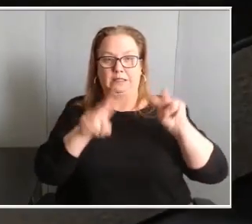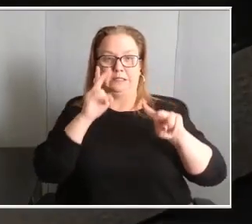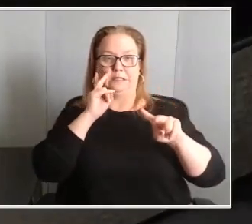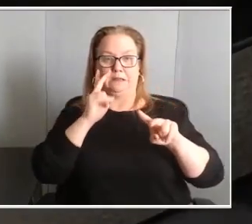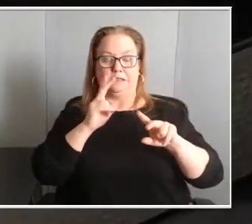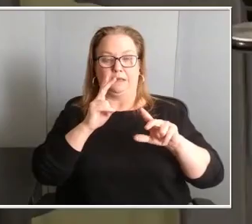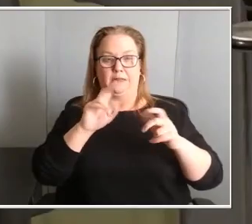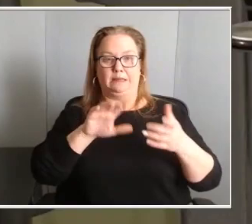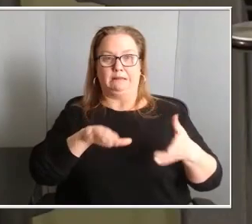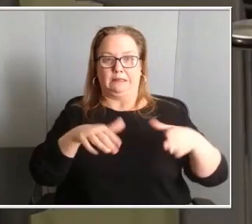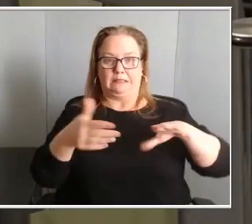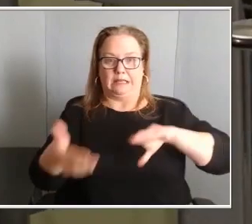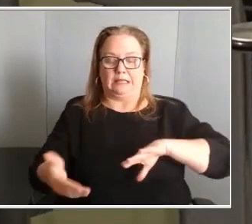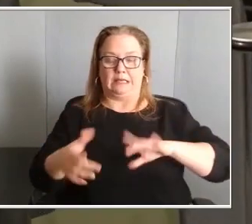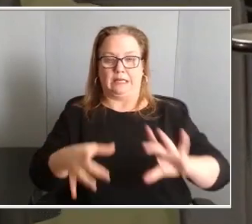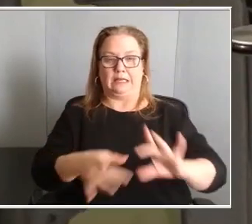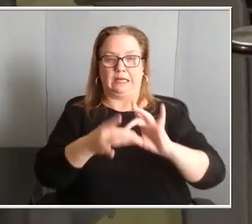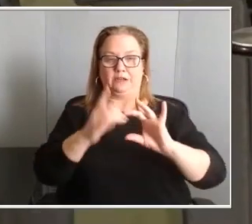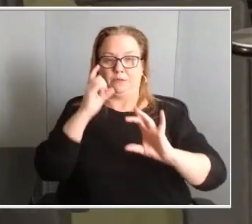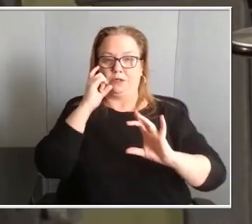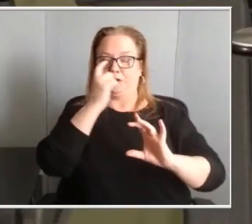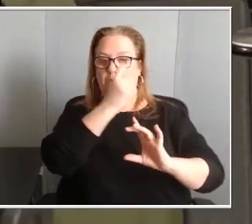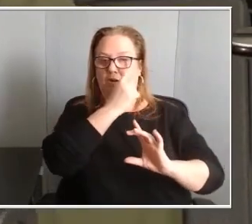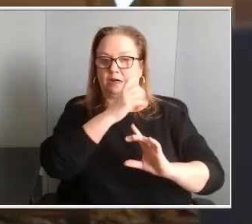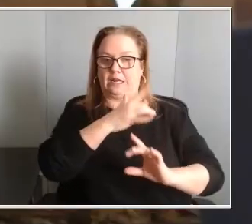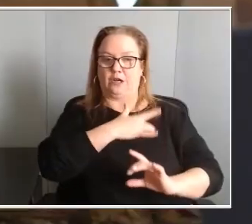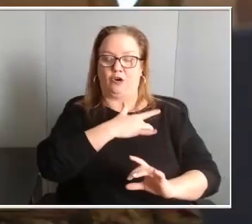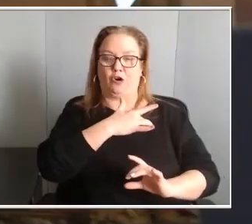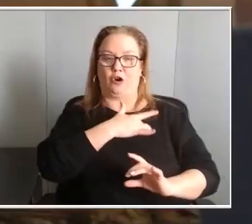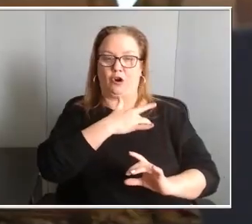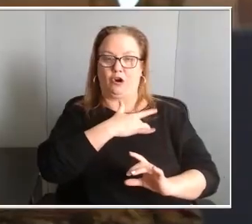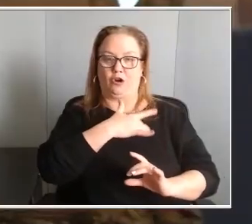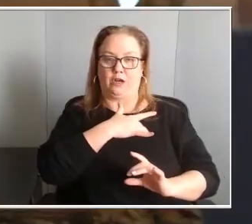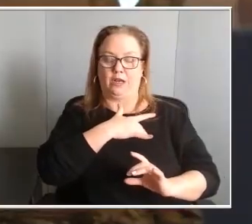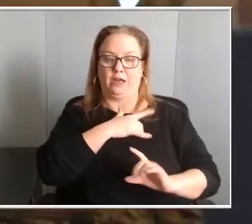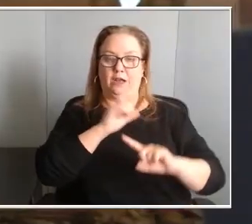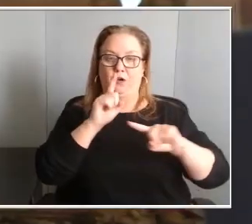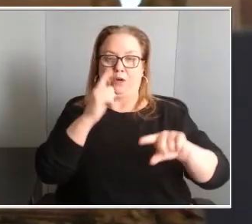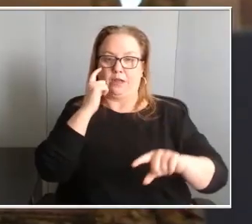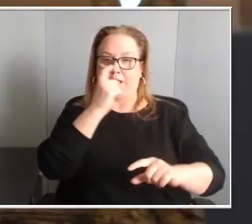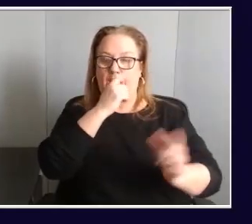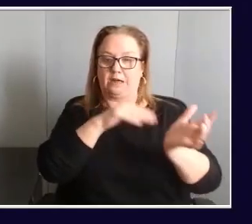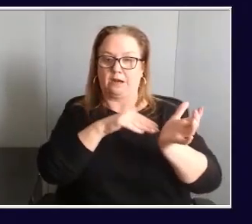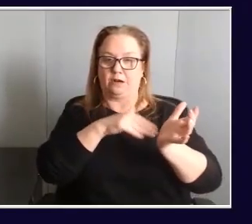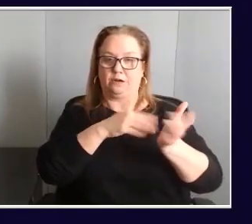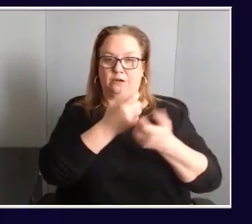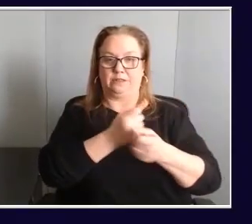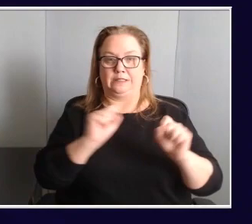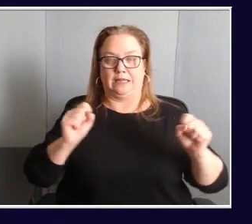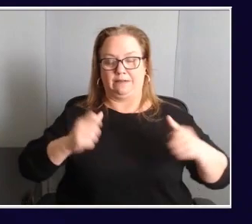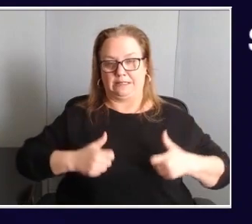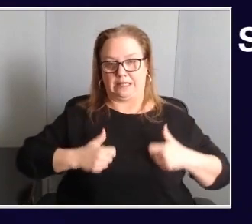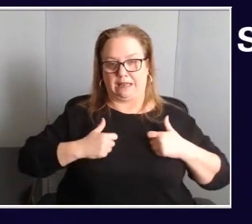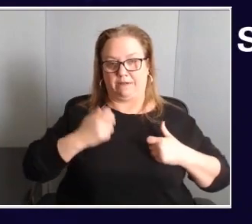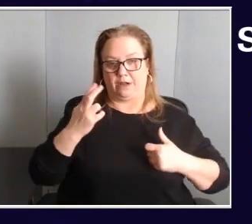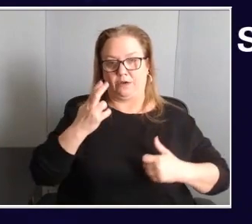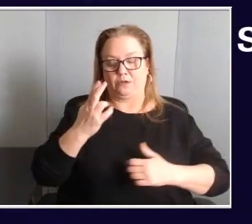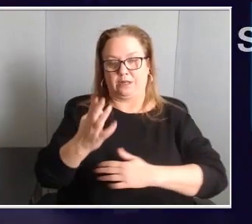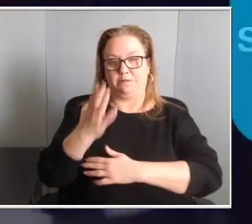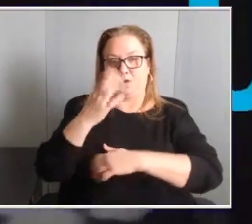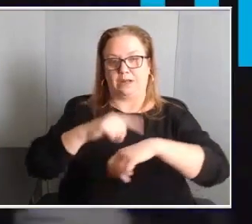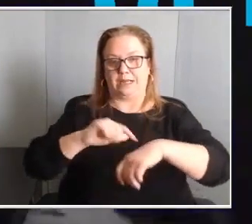deadly. The connection between your eyes and your heart, and how a trip to the eye doctor saved a man's life. Thursday morning at 10.